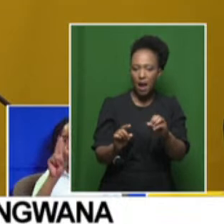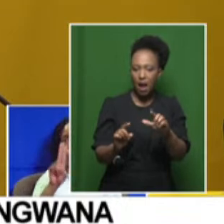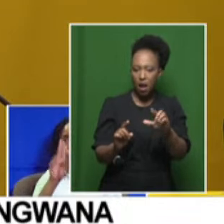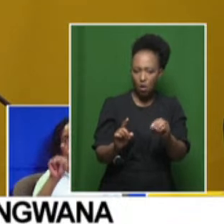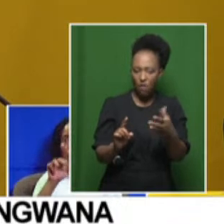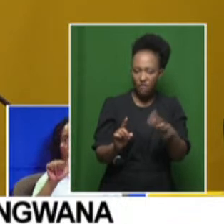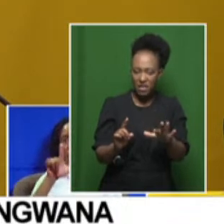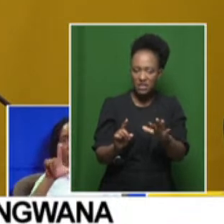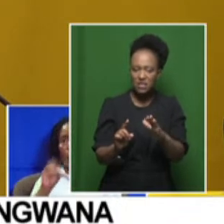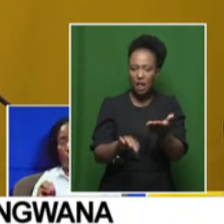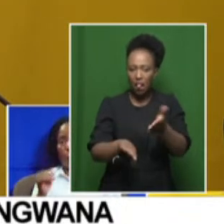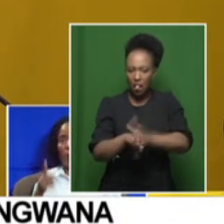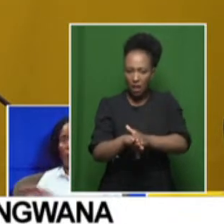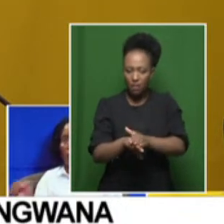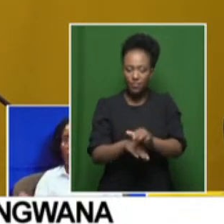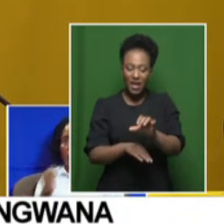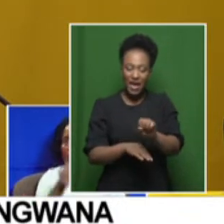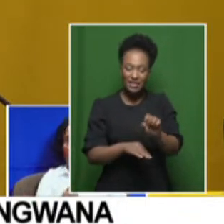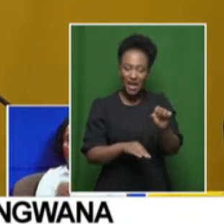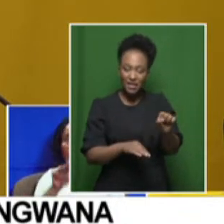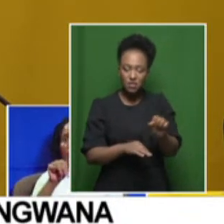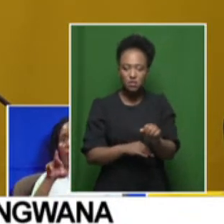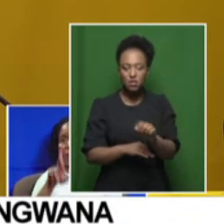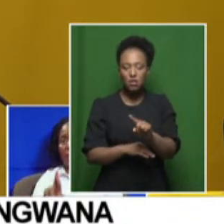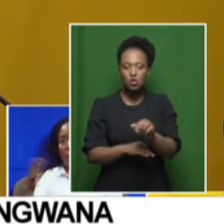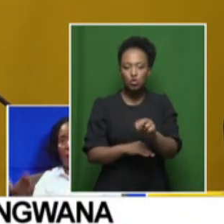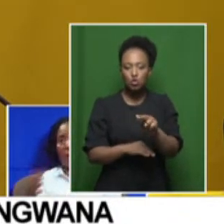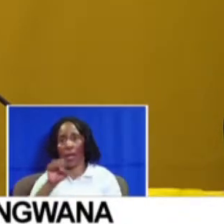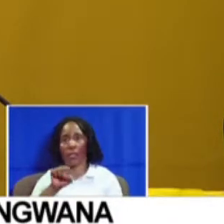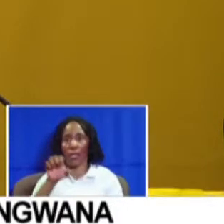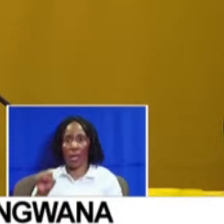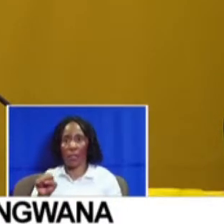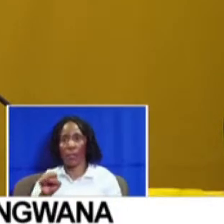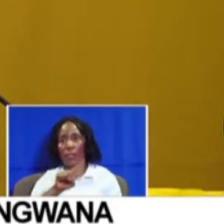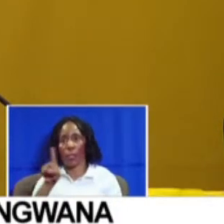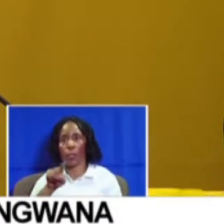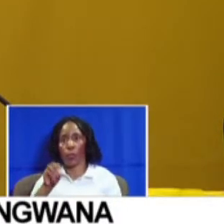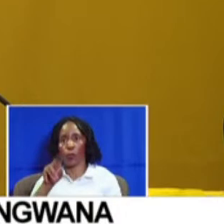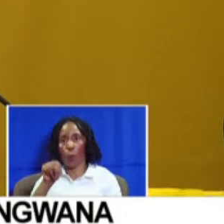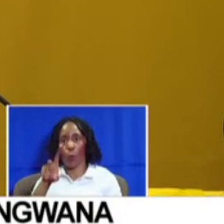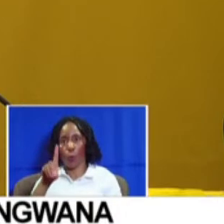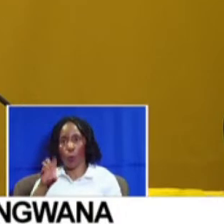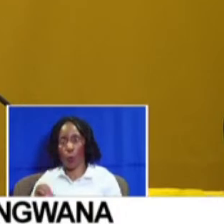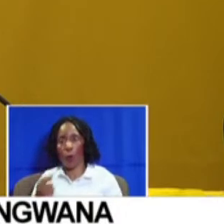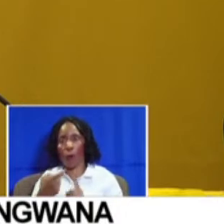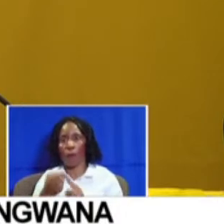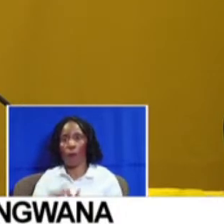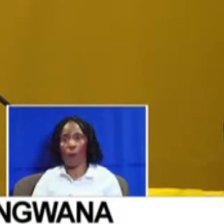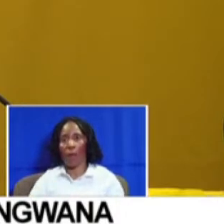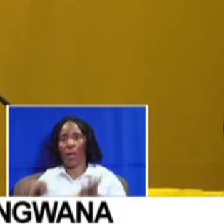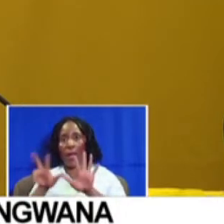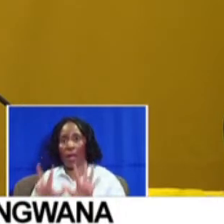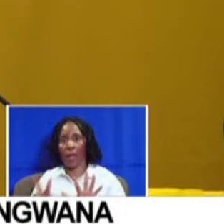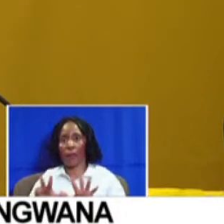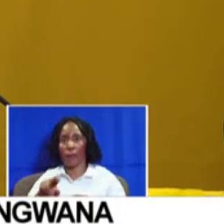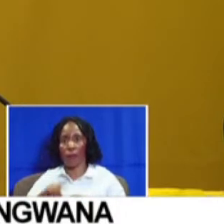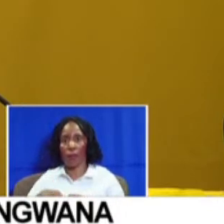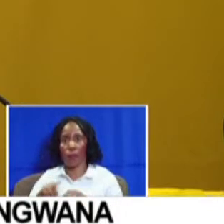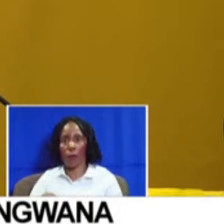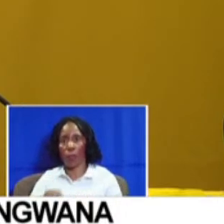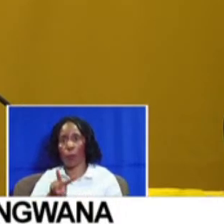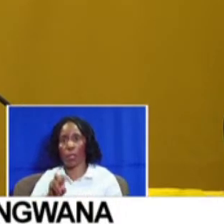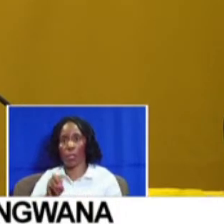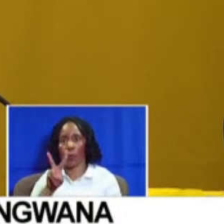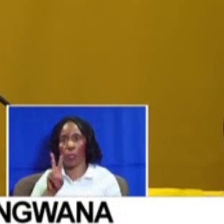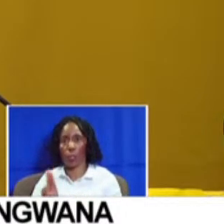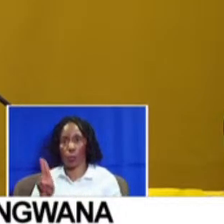nomination of Mr. S. S. Zondo, with effect from the 8th of February 2022.